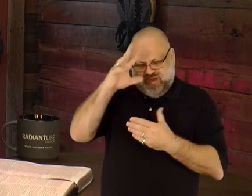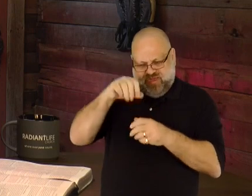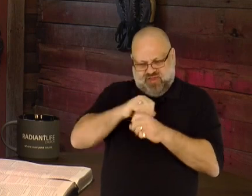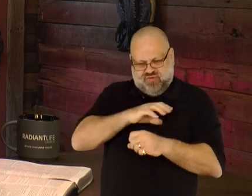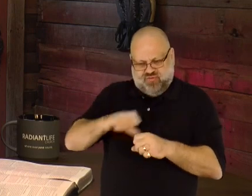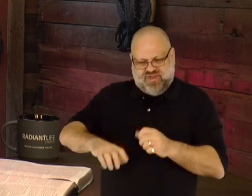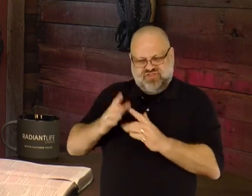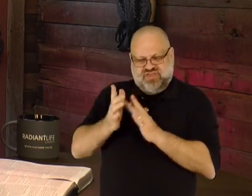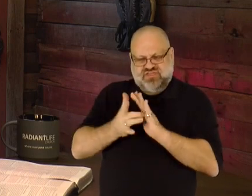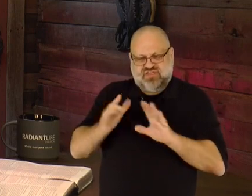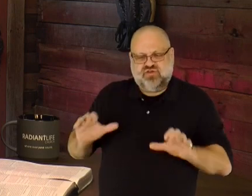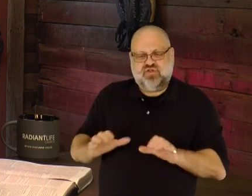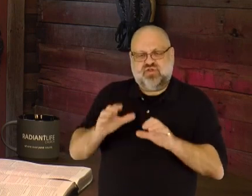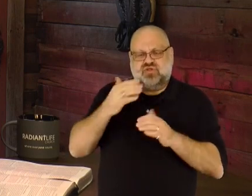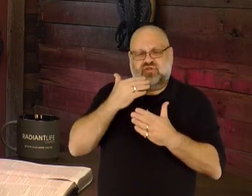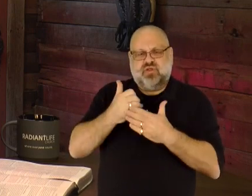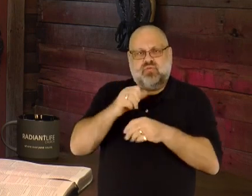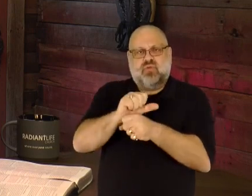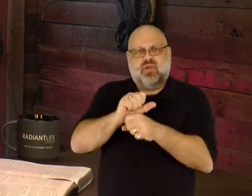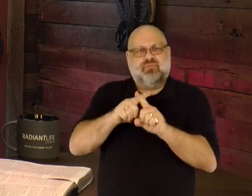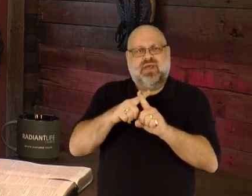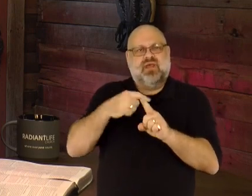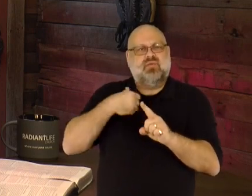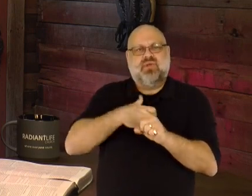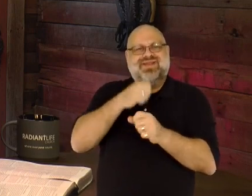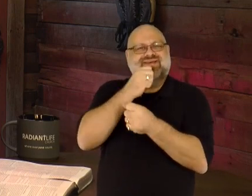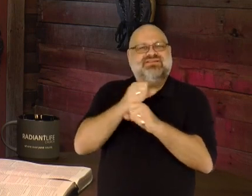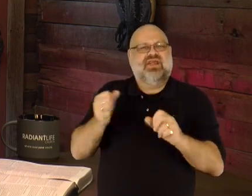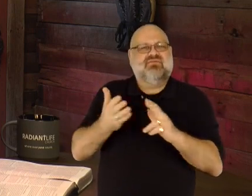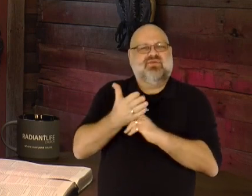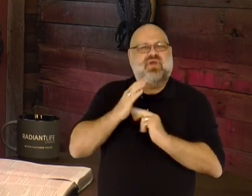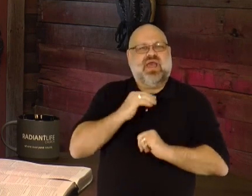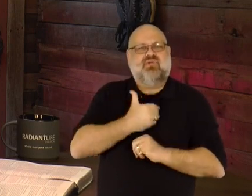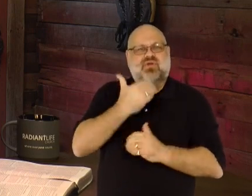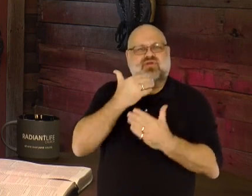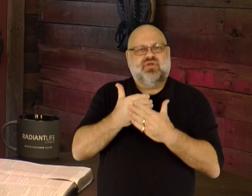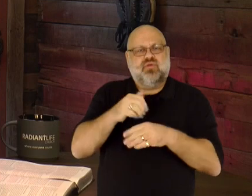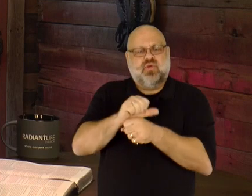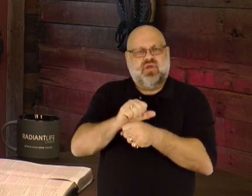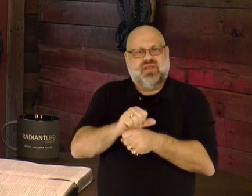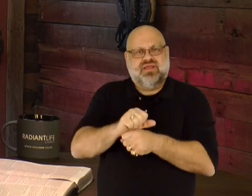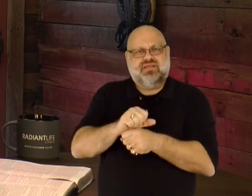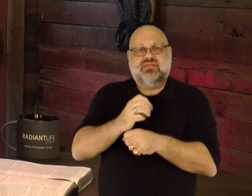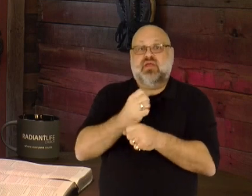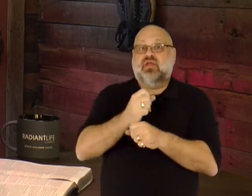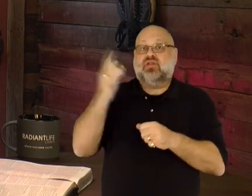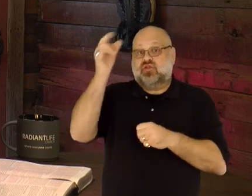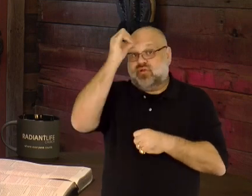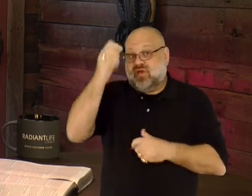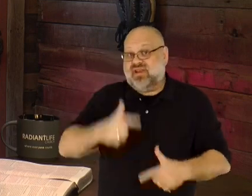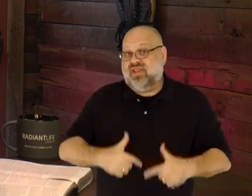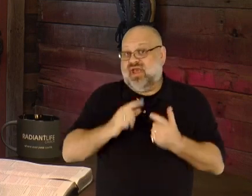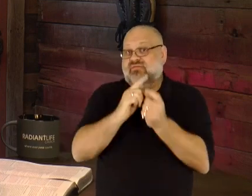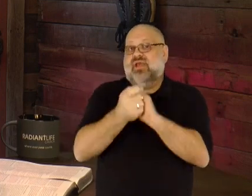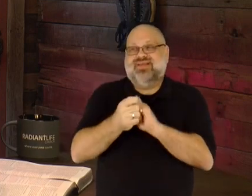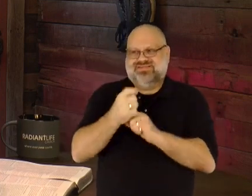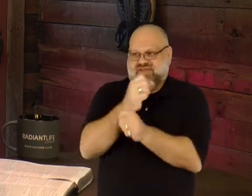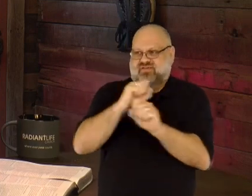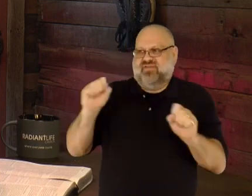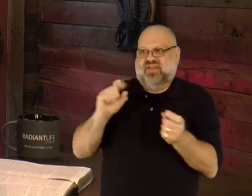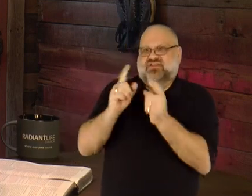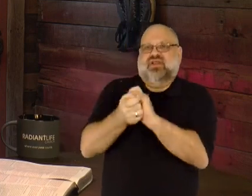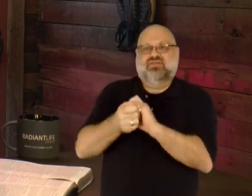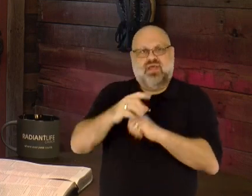saved by our good works. The eternal life turnaround, the salvation turnaround, the becoming part of the family of